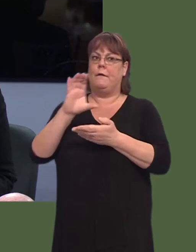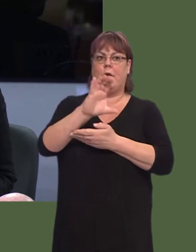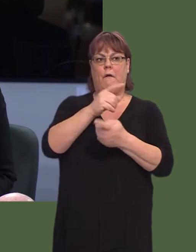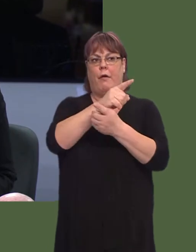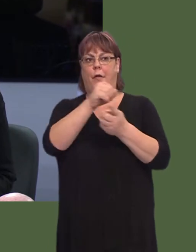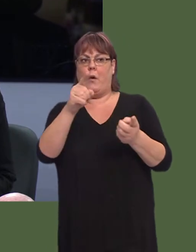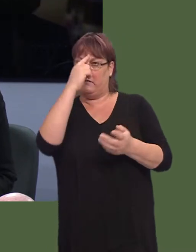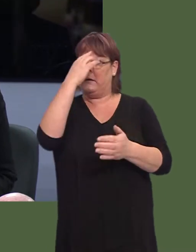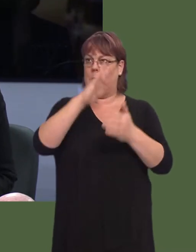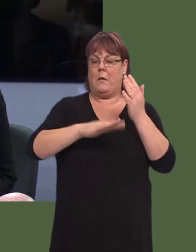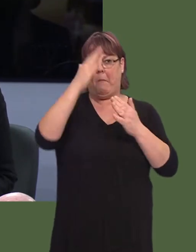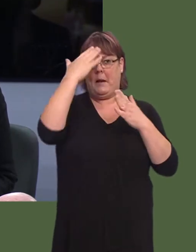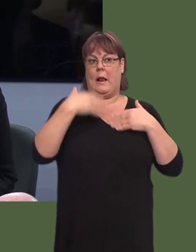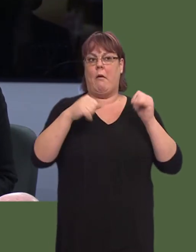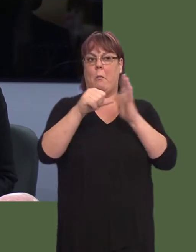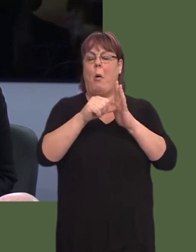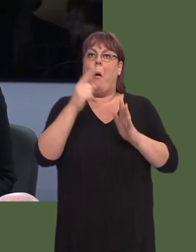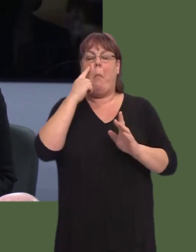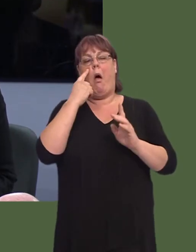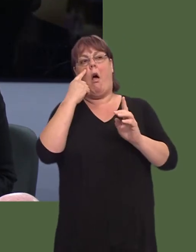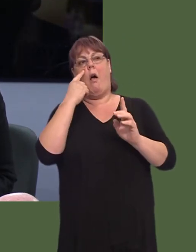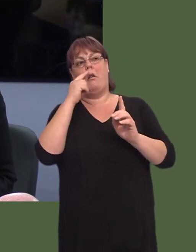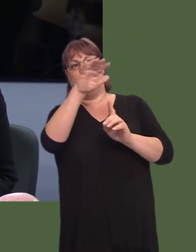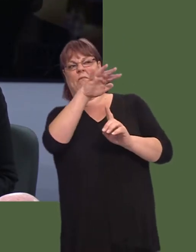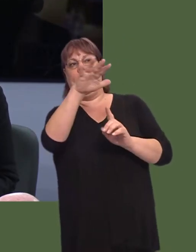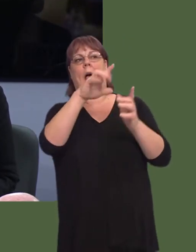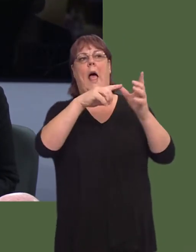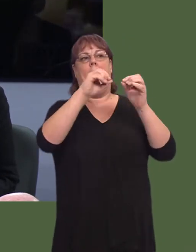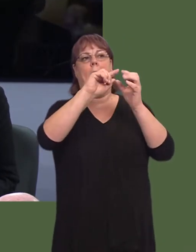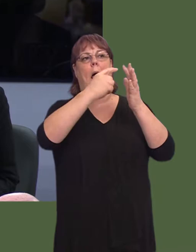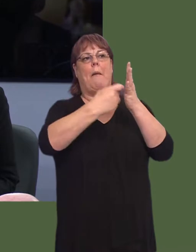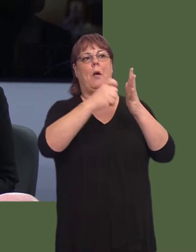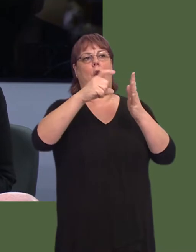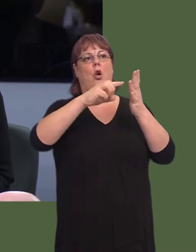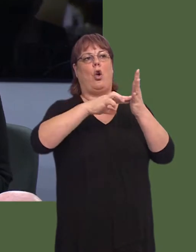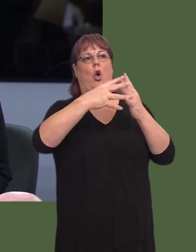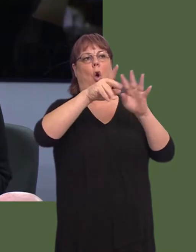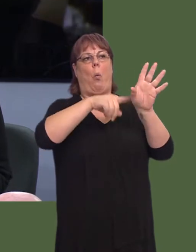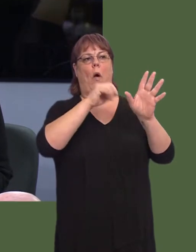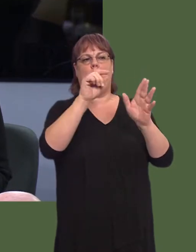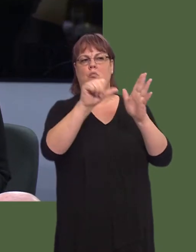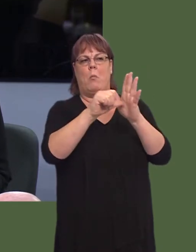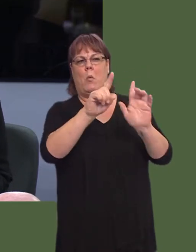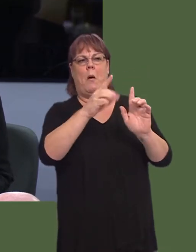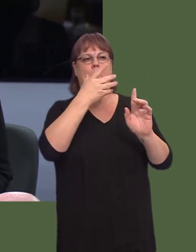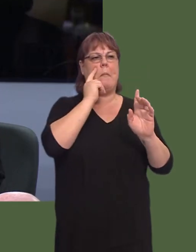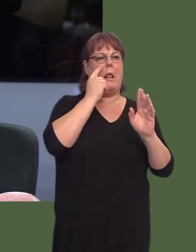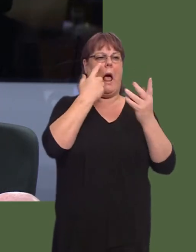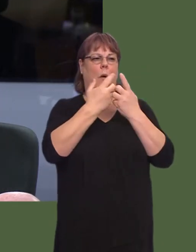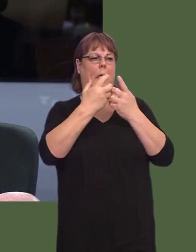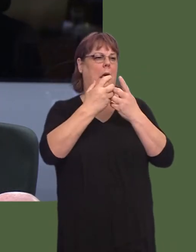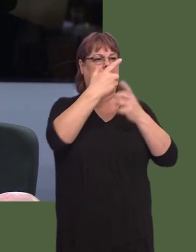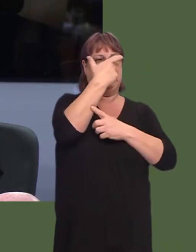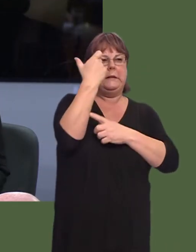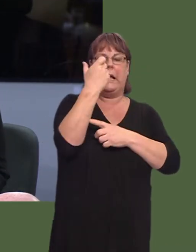health problems. But what I'm finding in Aberconwy is the interpretation of the Mental Health Act. And I know that many of